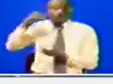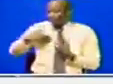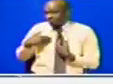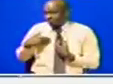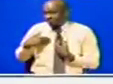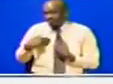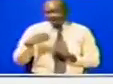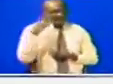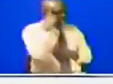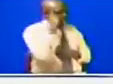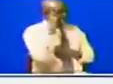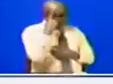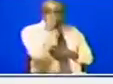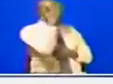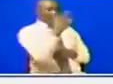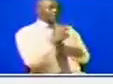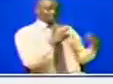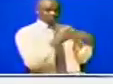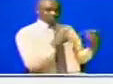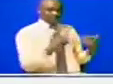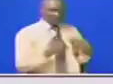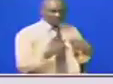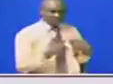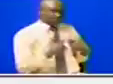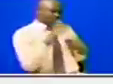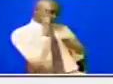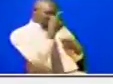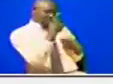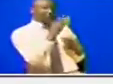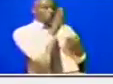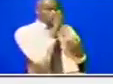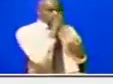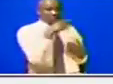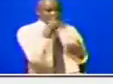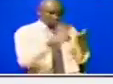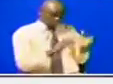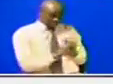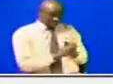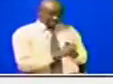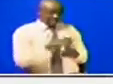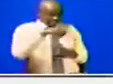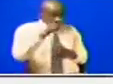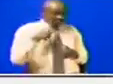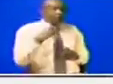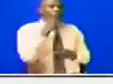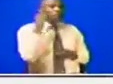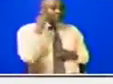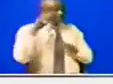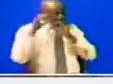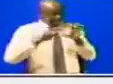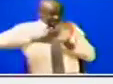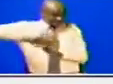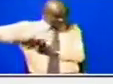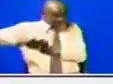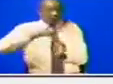I think the reason why I'm concerned is that when they floated the first Eurobond, the whole argument was that they were going to leave the domestic market to allow